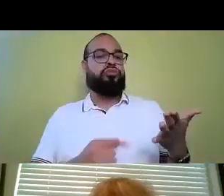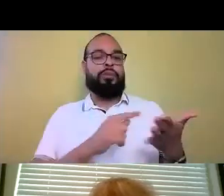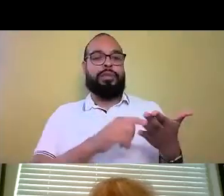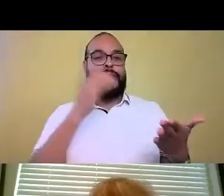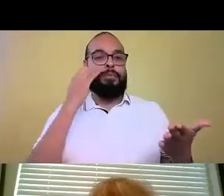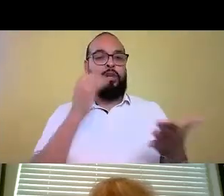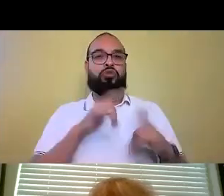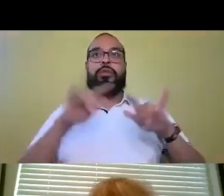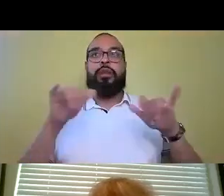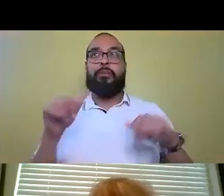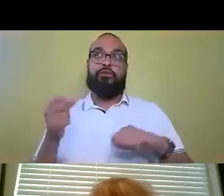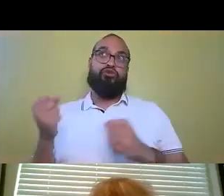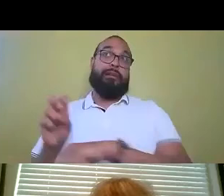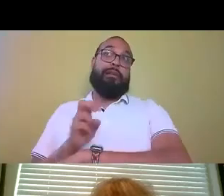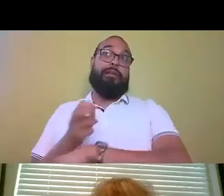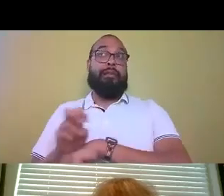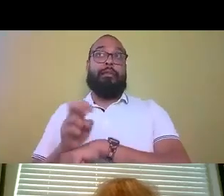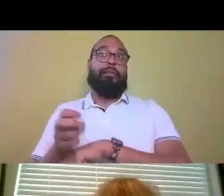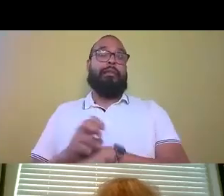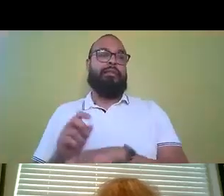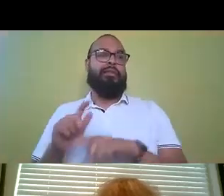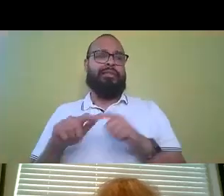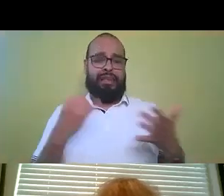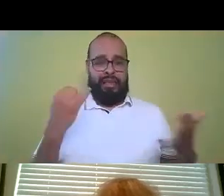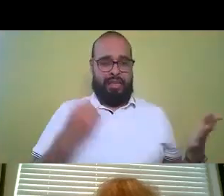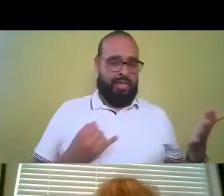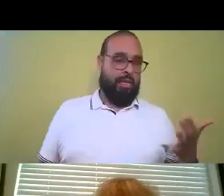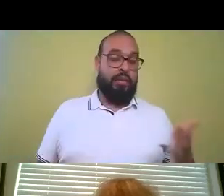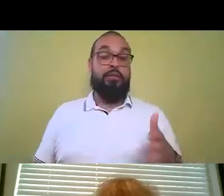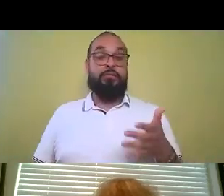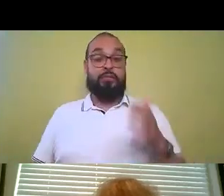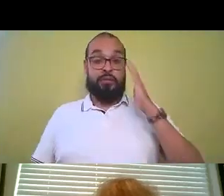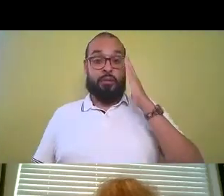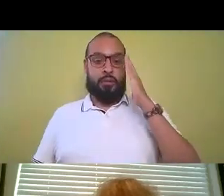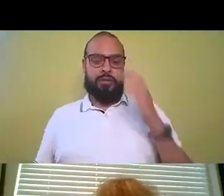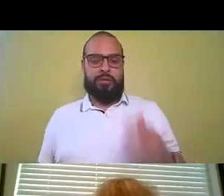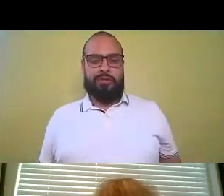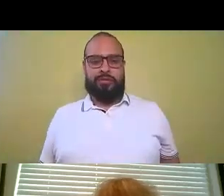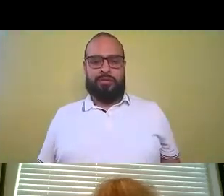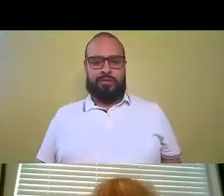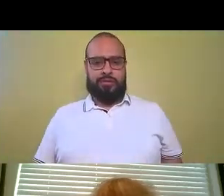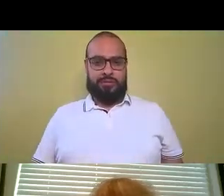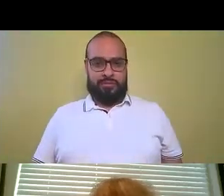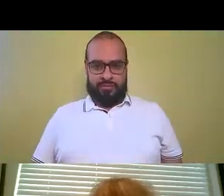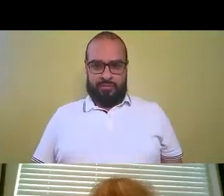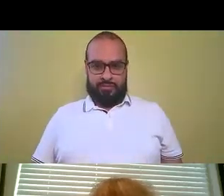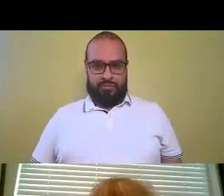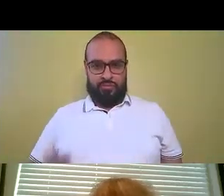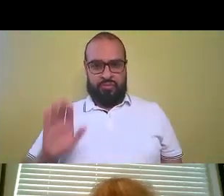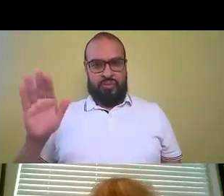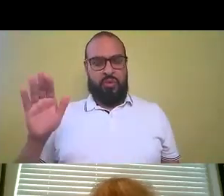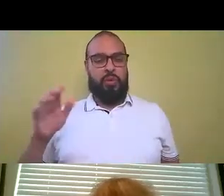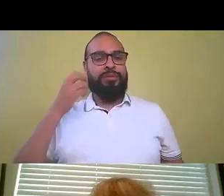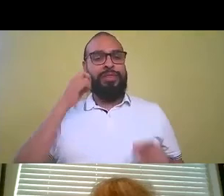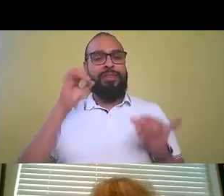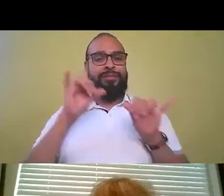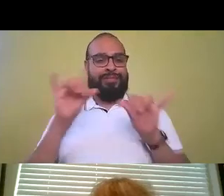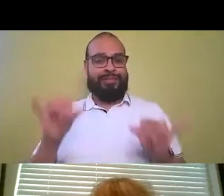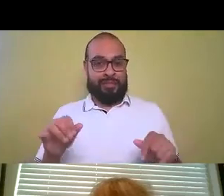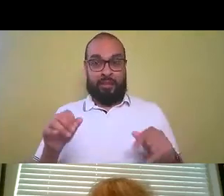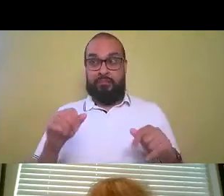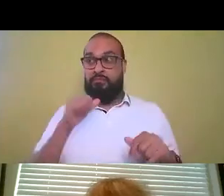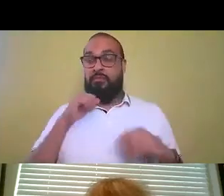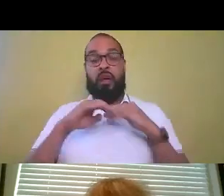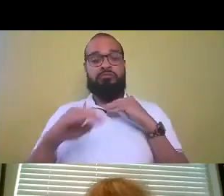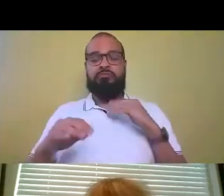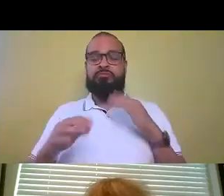your name on this piece of paper? If you don't have a nervous system level of regulation, you're not available to do that.